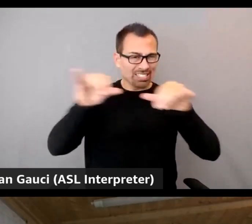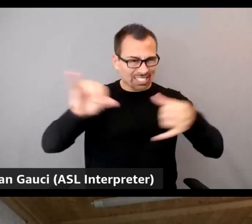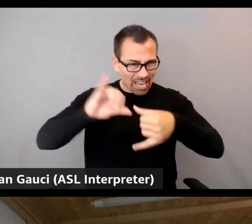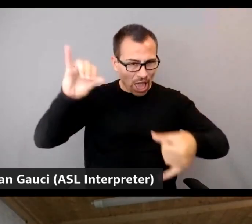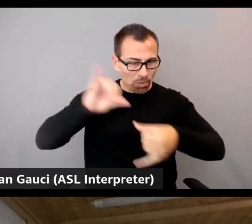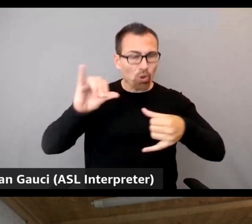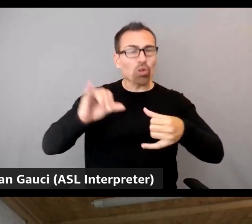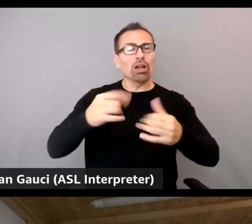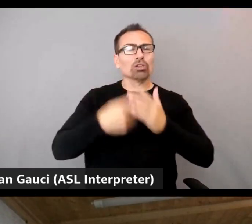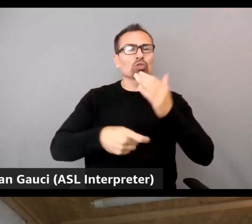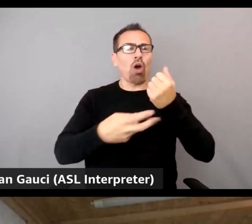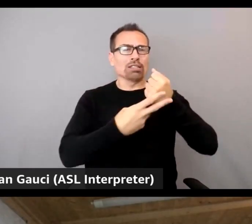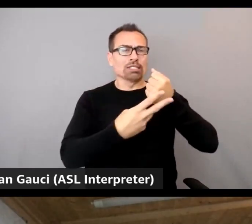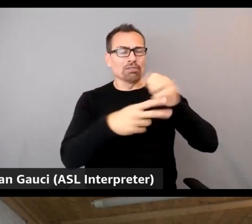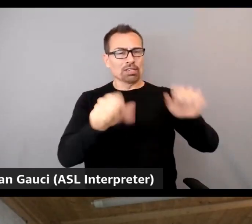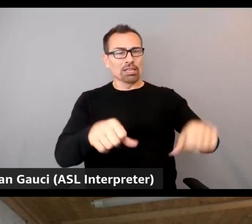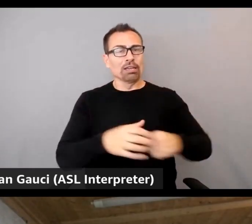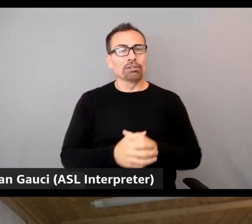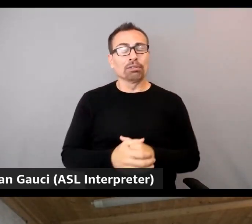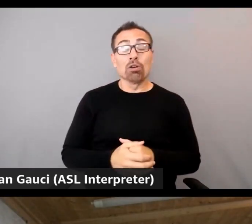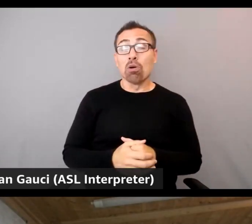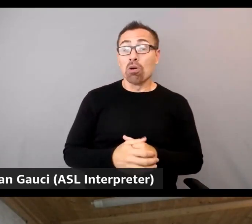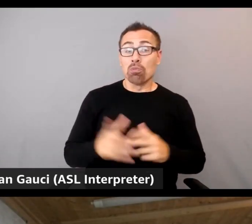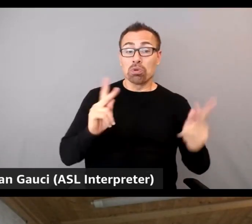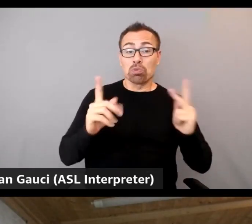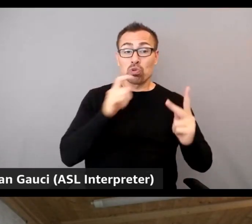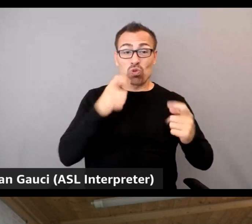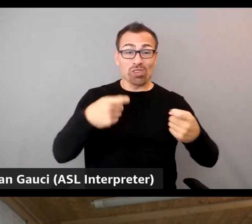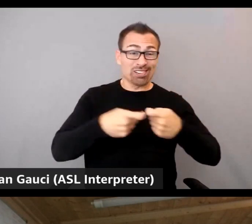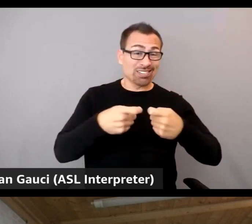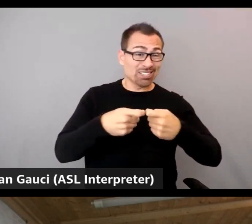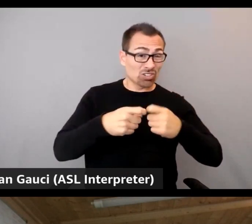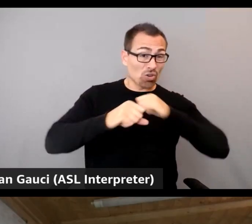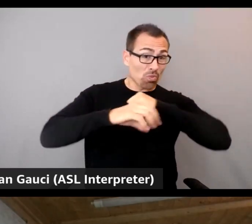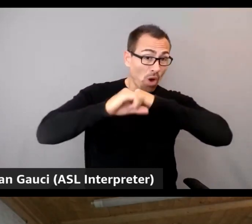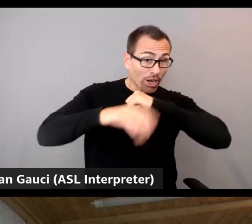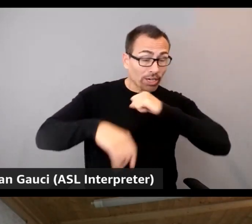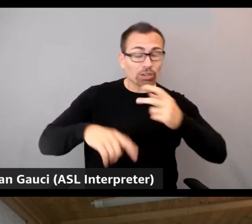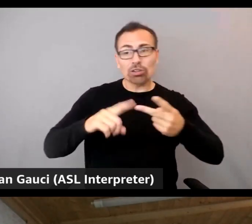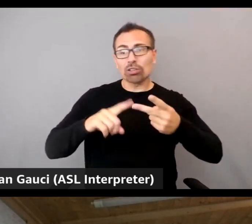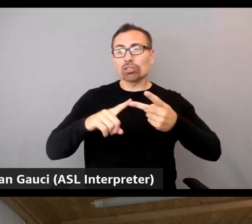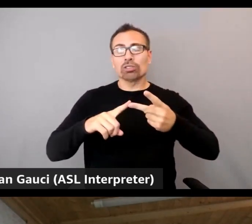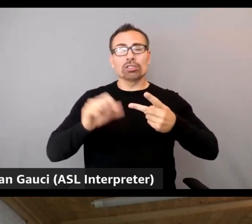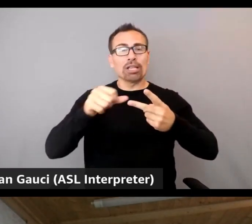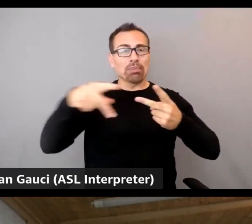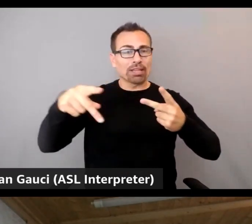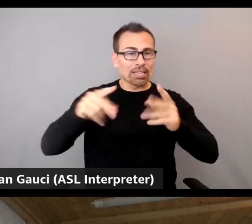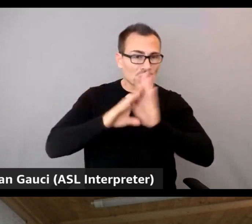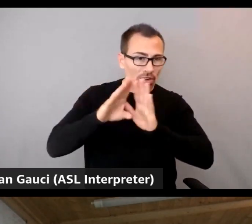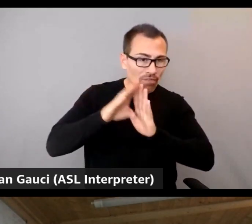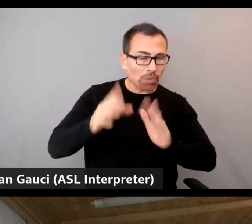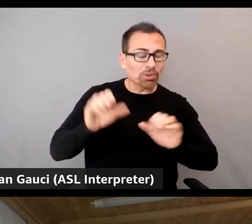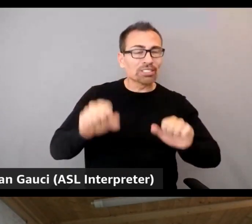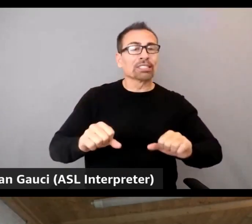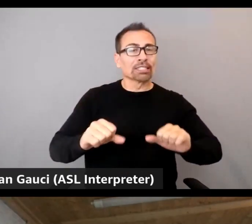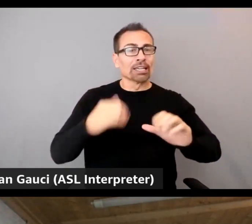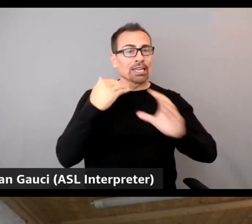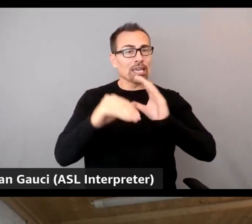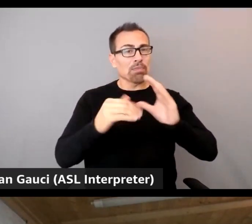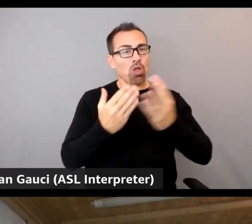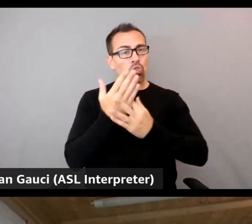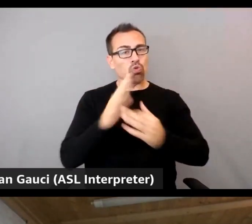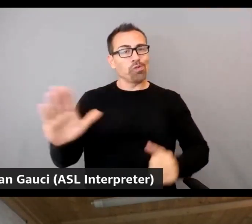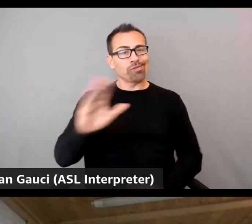like digital marketers, application developers to, send email via their applications. So either mobile